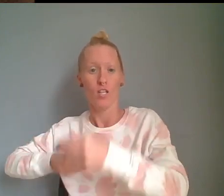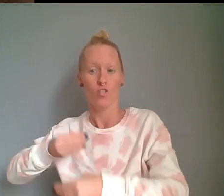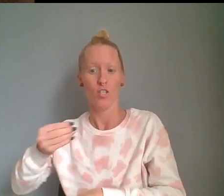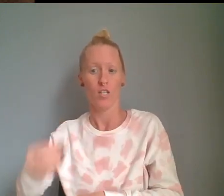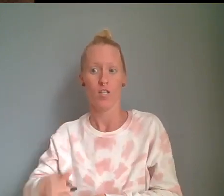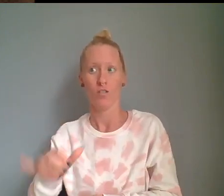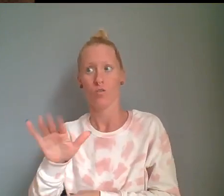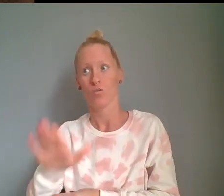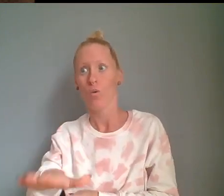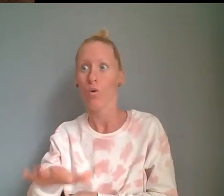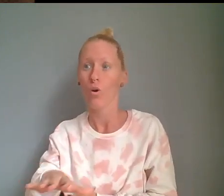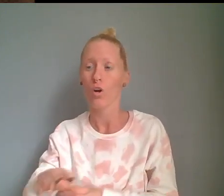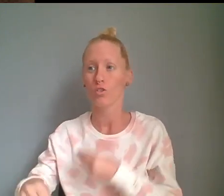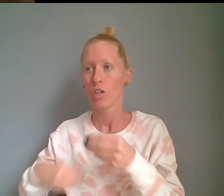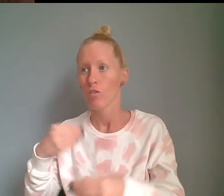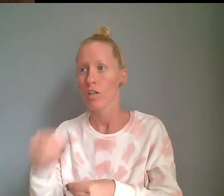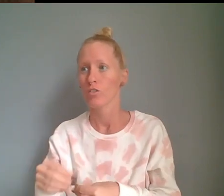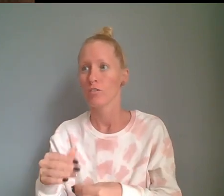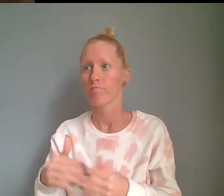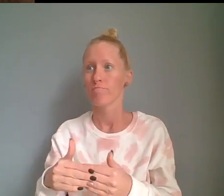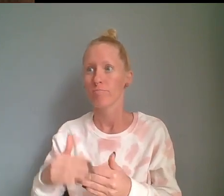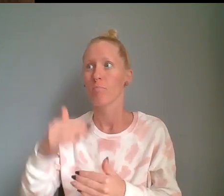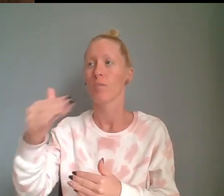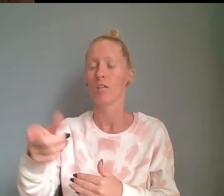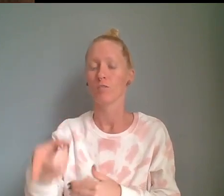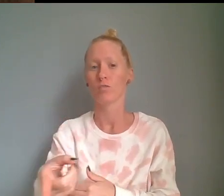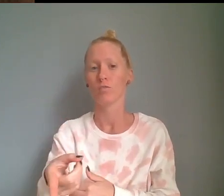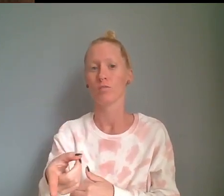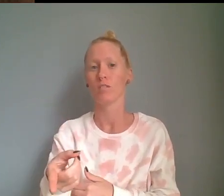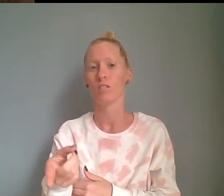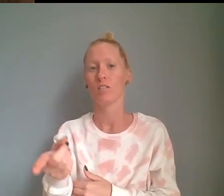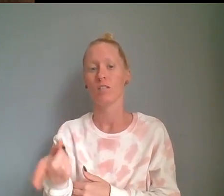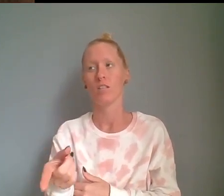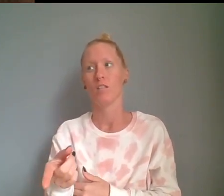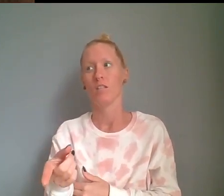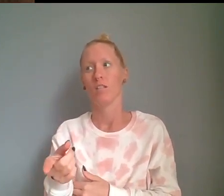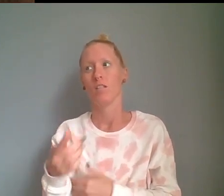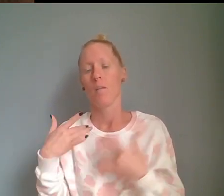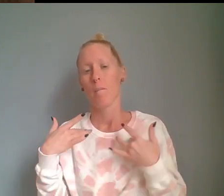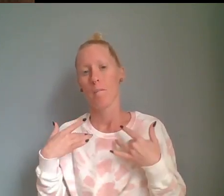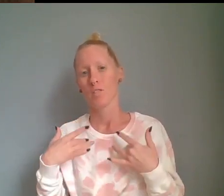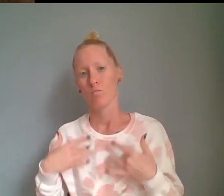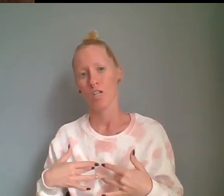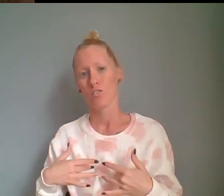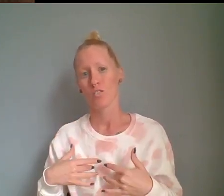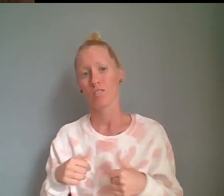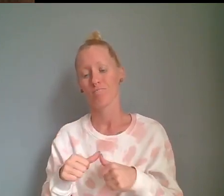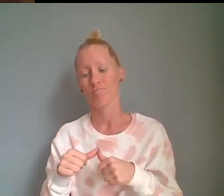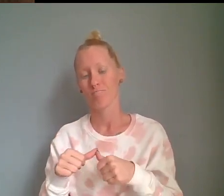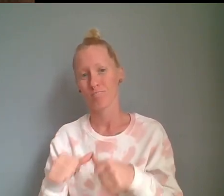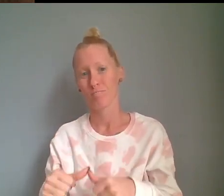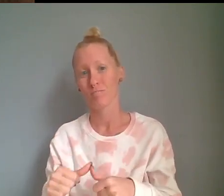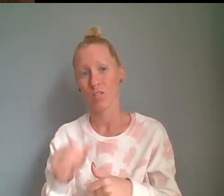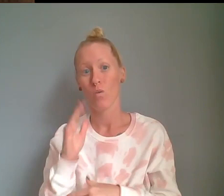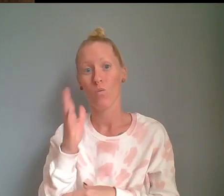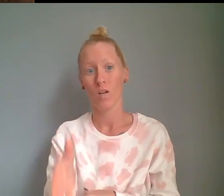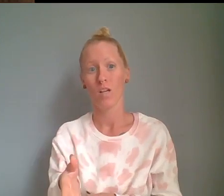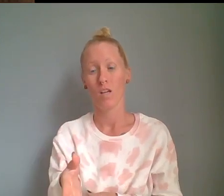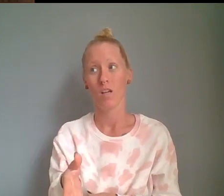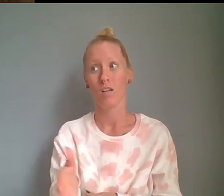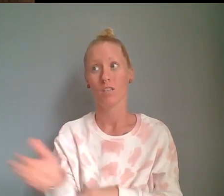your generation and the one above you, are more prone to depression and will be for the rest of your life compared to